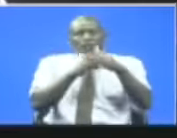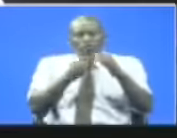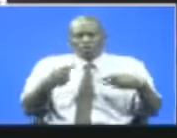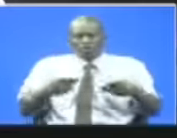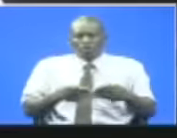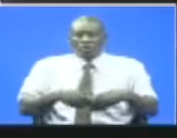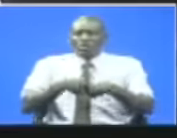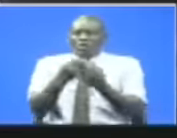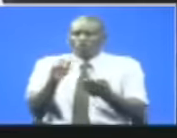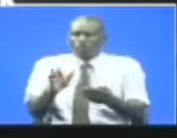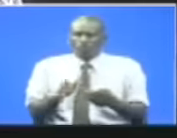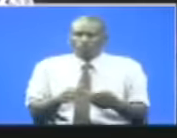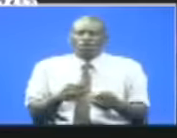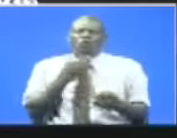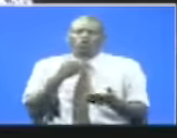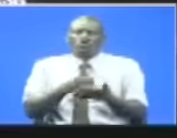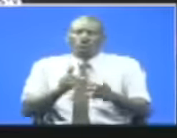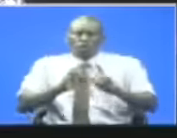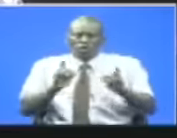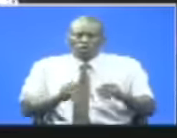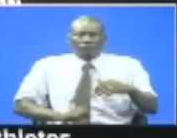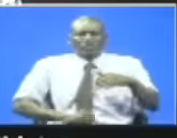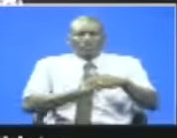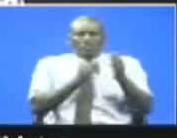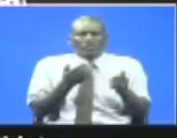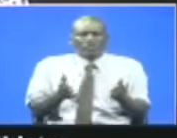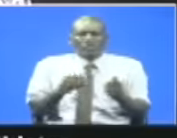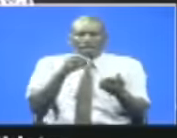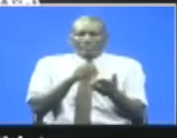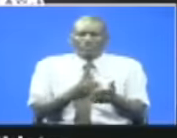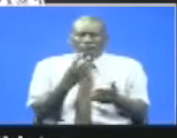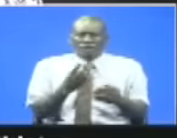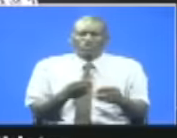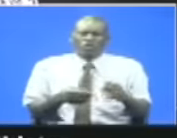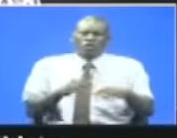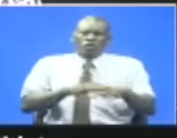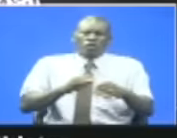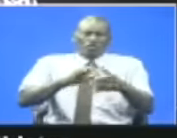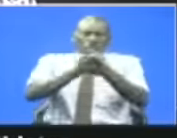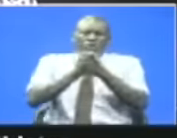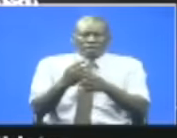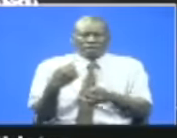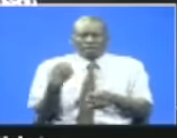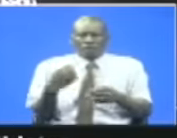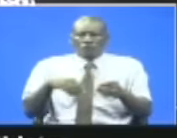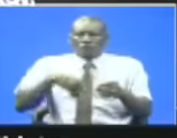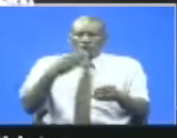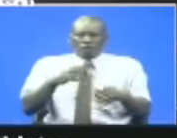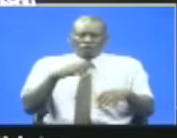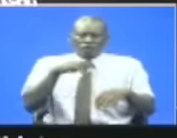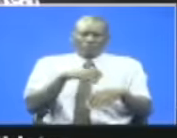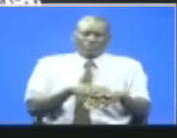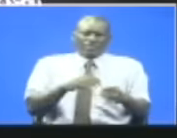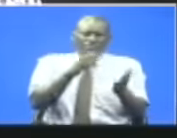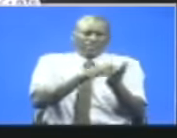give it to him. You like it or not, he has a following. And again, you see, on top of the Jubilee numbers, he will always get the Kamba